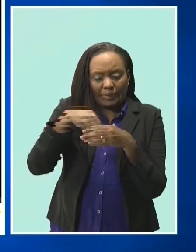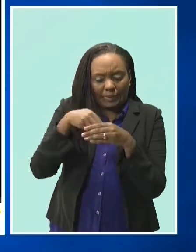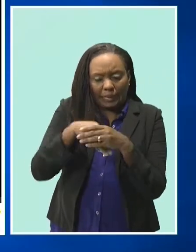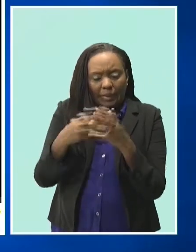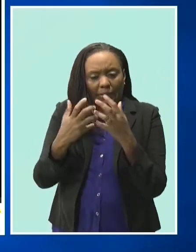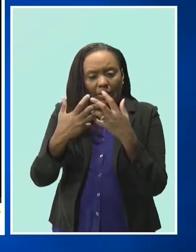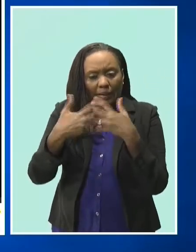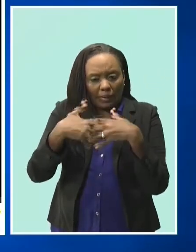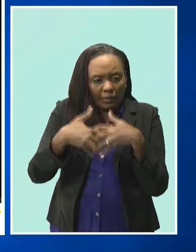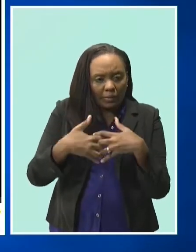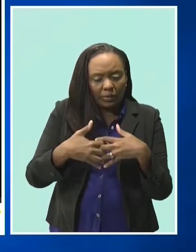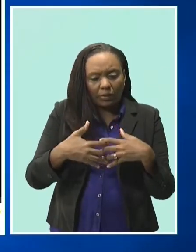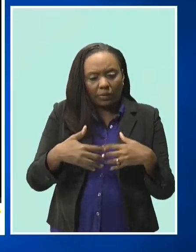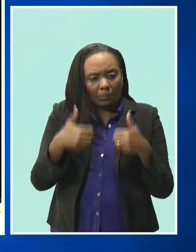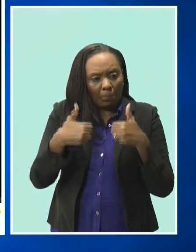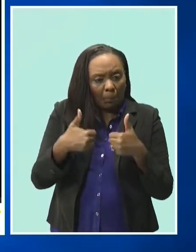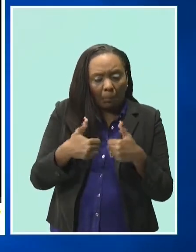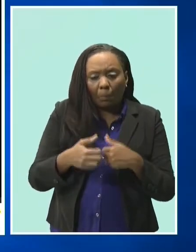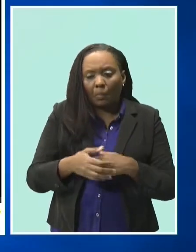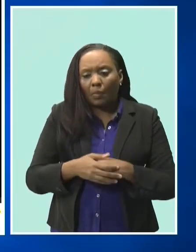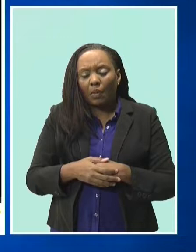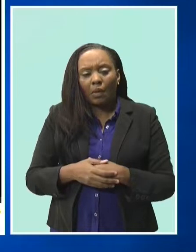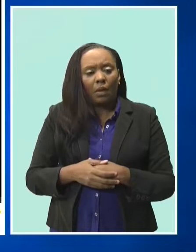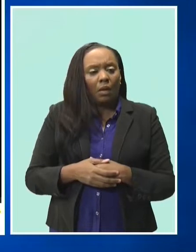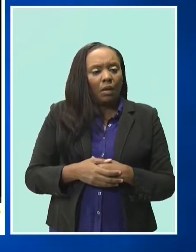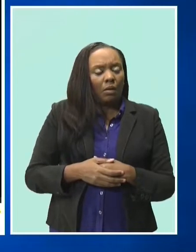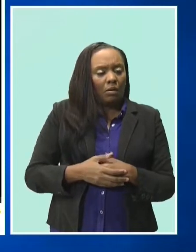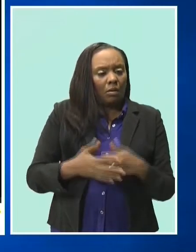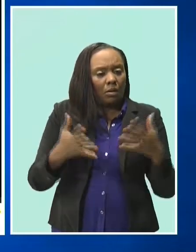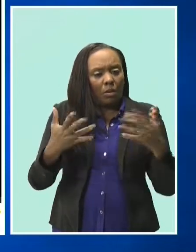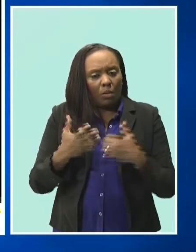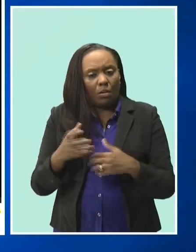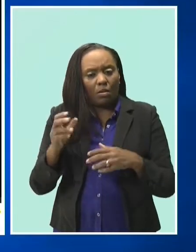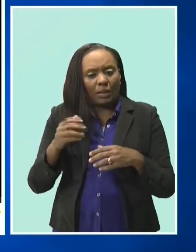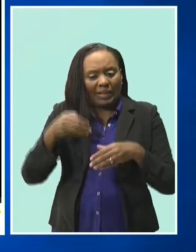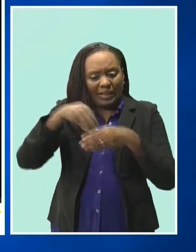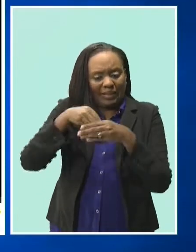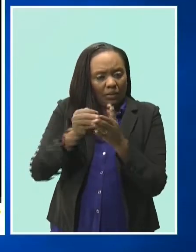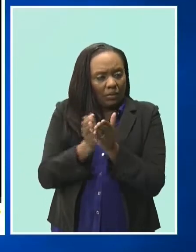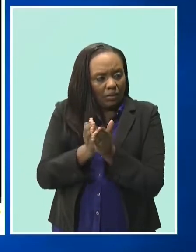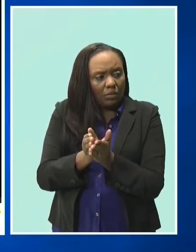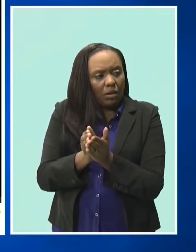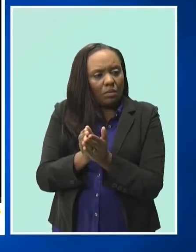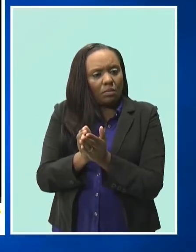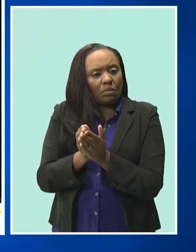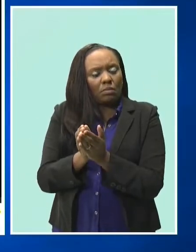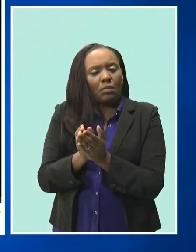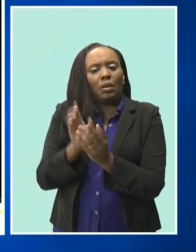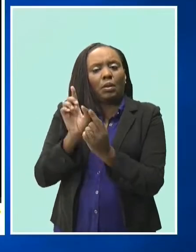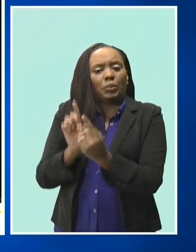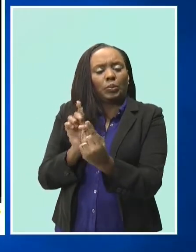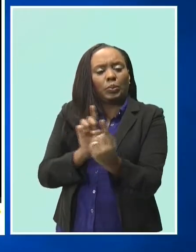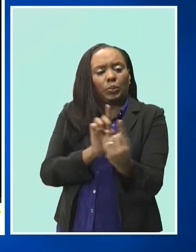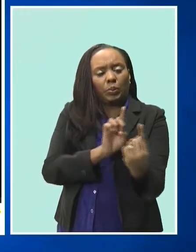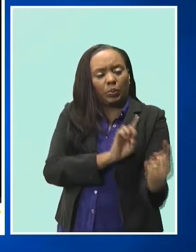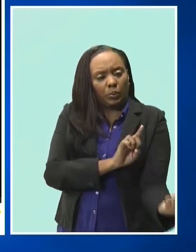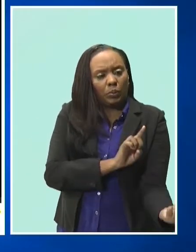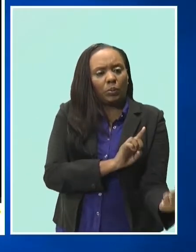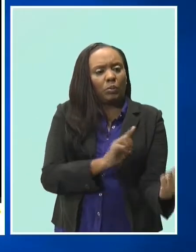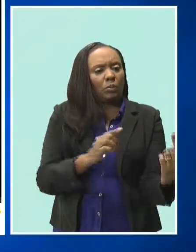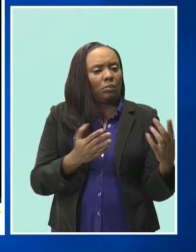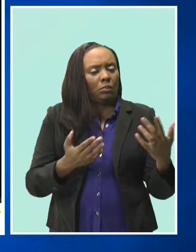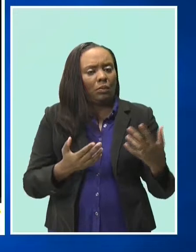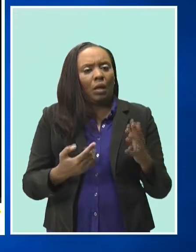to ensure that there is certain social distancing, and inform of which are the measures that are being taken,